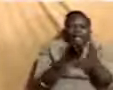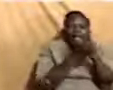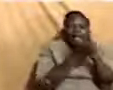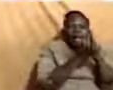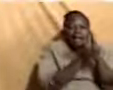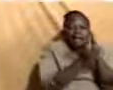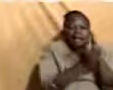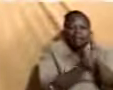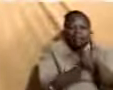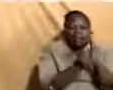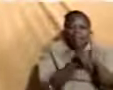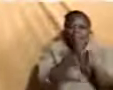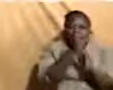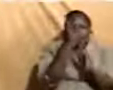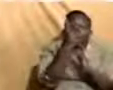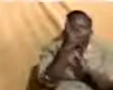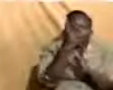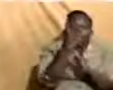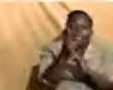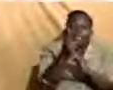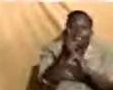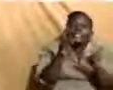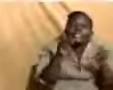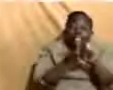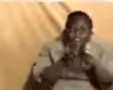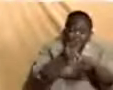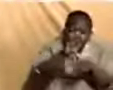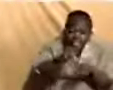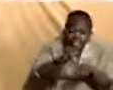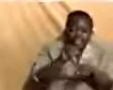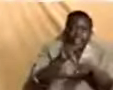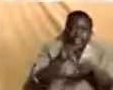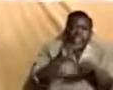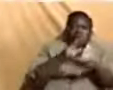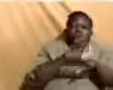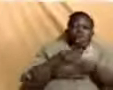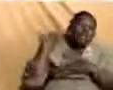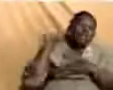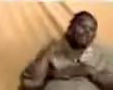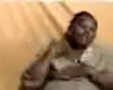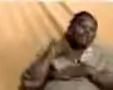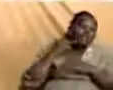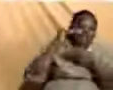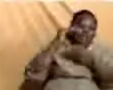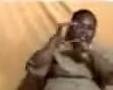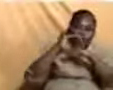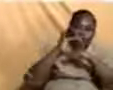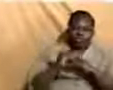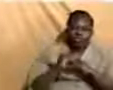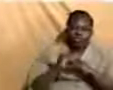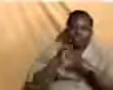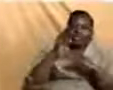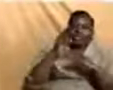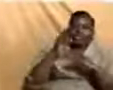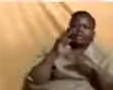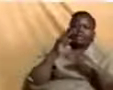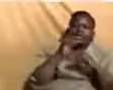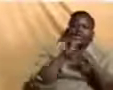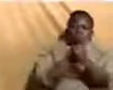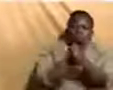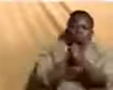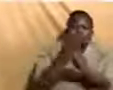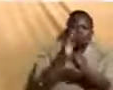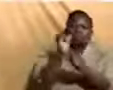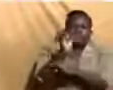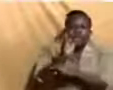current Constitution, and you'll find that on the criminal side, we reduced the immunity of the president because we